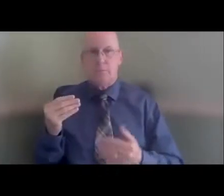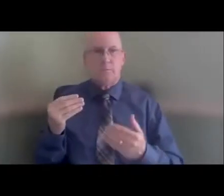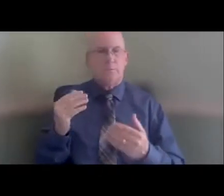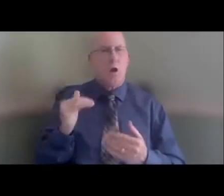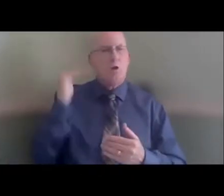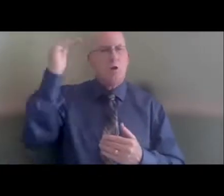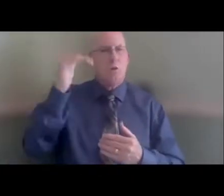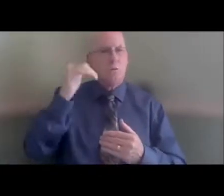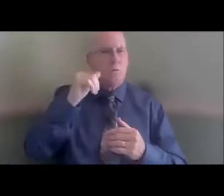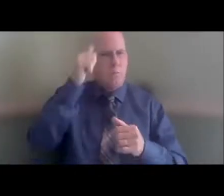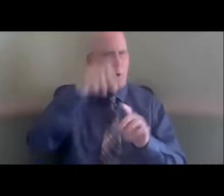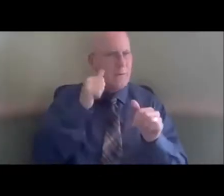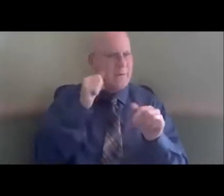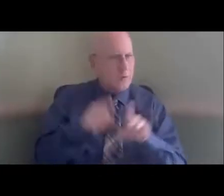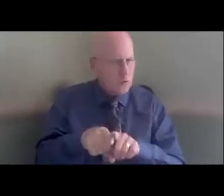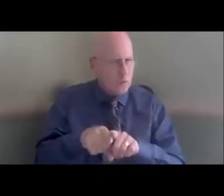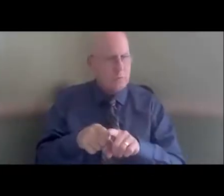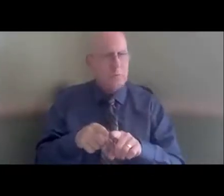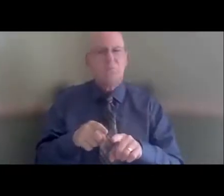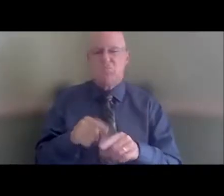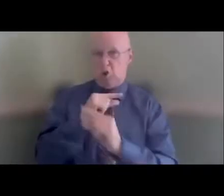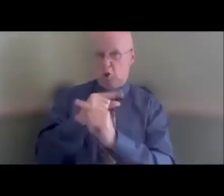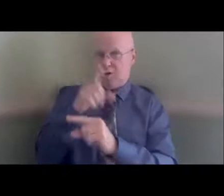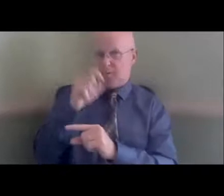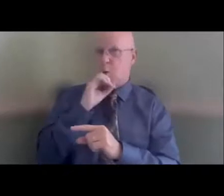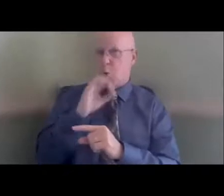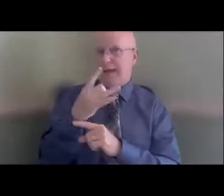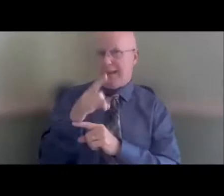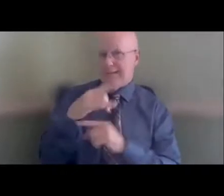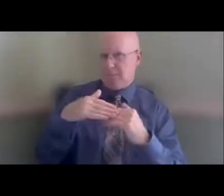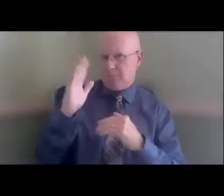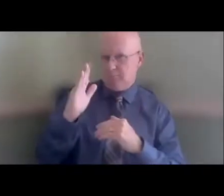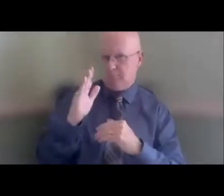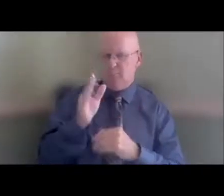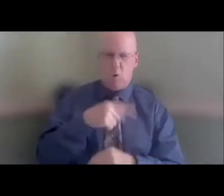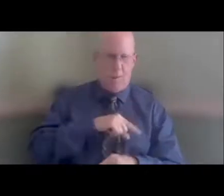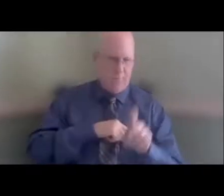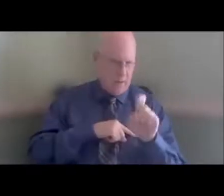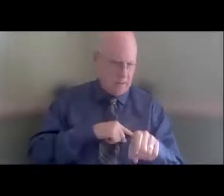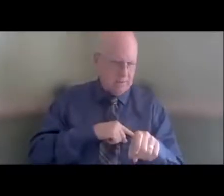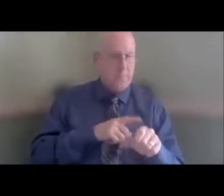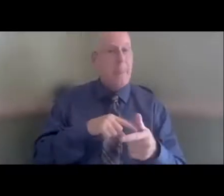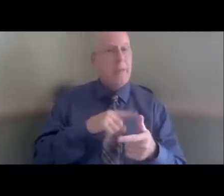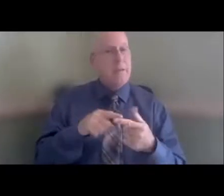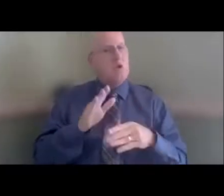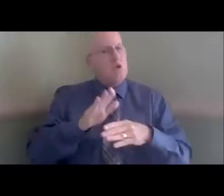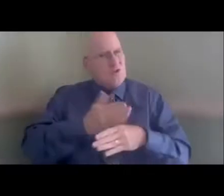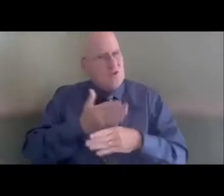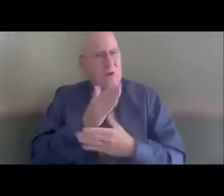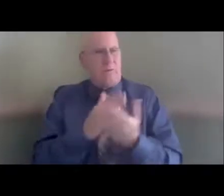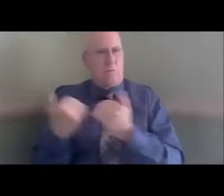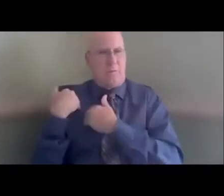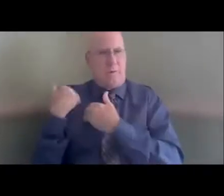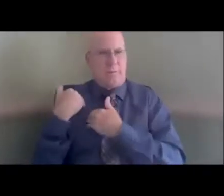adult sibling. So a guardian still has to be at least 18 years old. They still have to qualify, but then you also share some of that